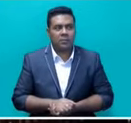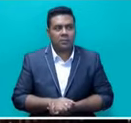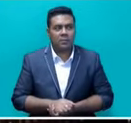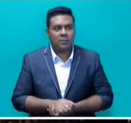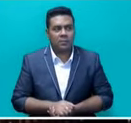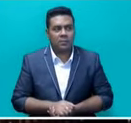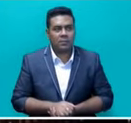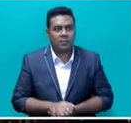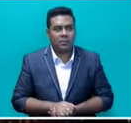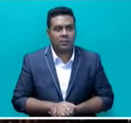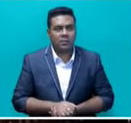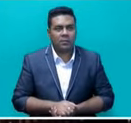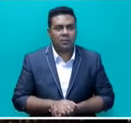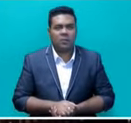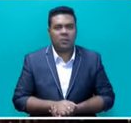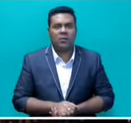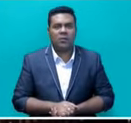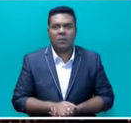What?